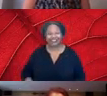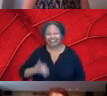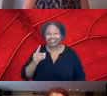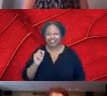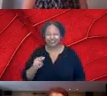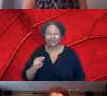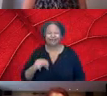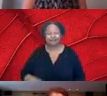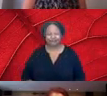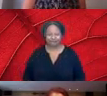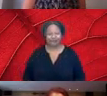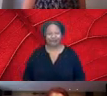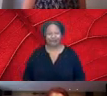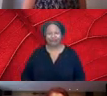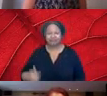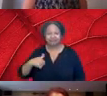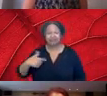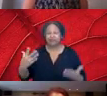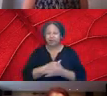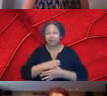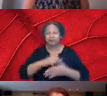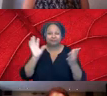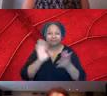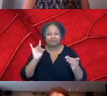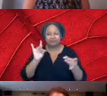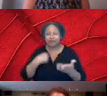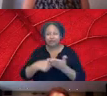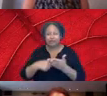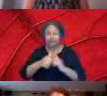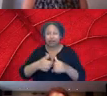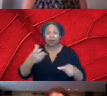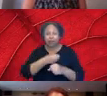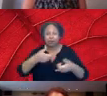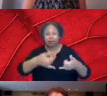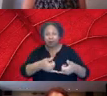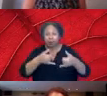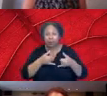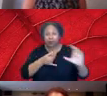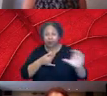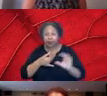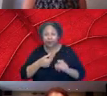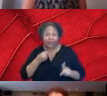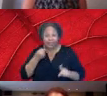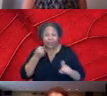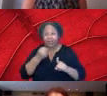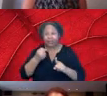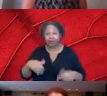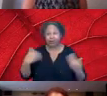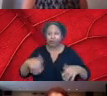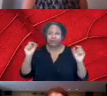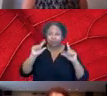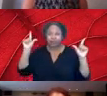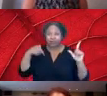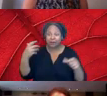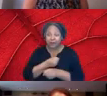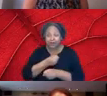What I wanted to say about the impact of this award, it was a surprise that I won.